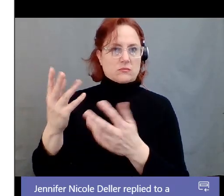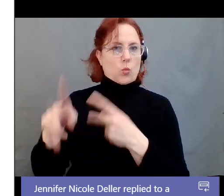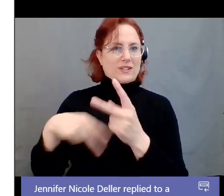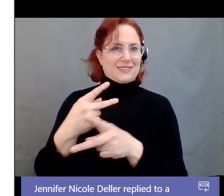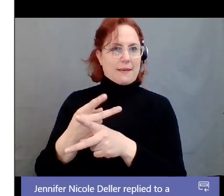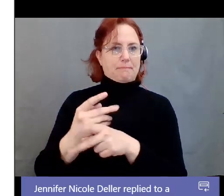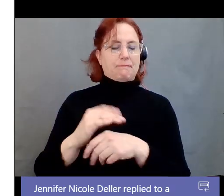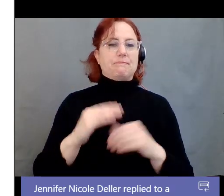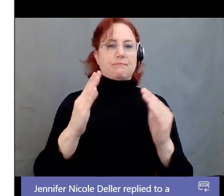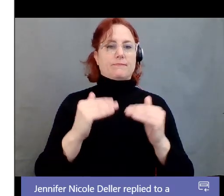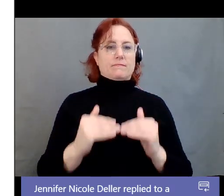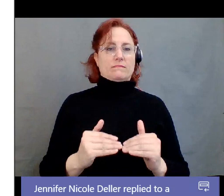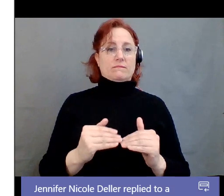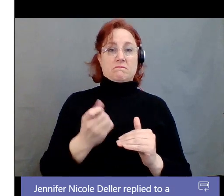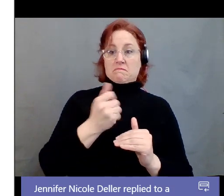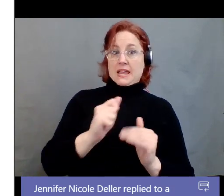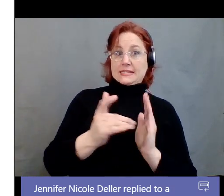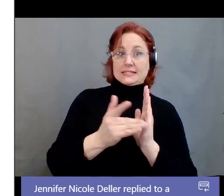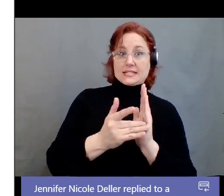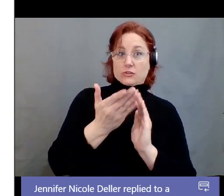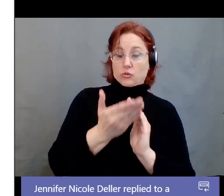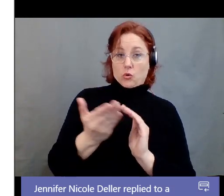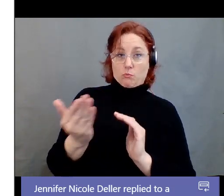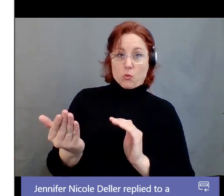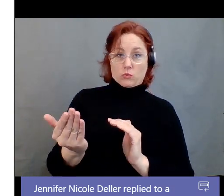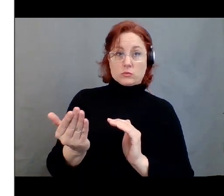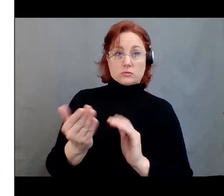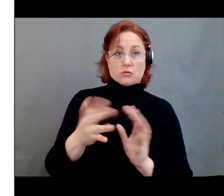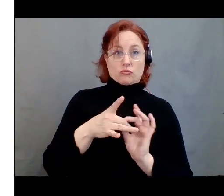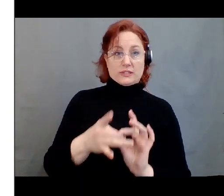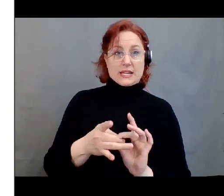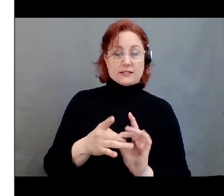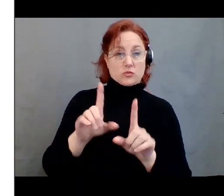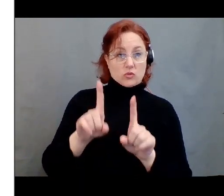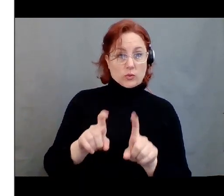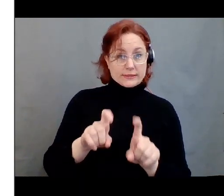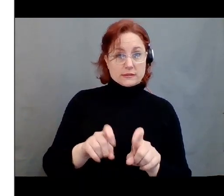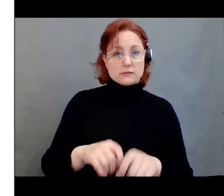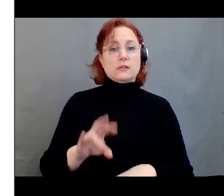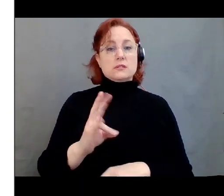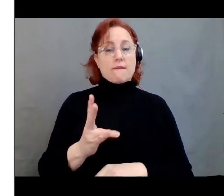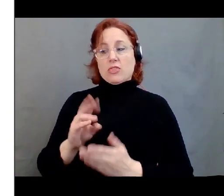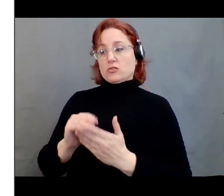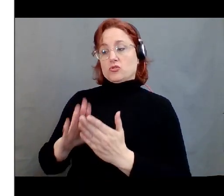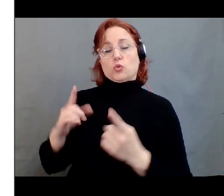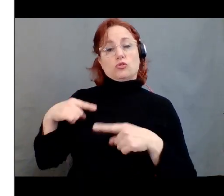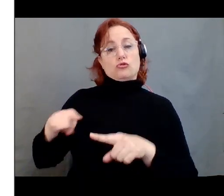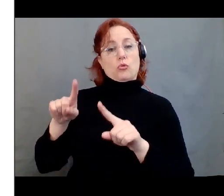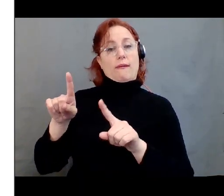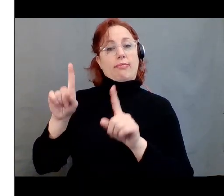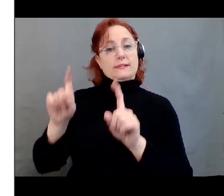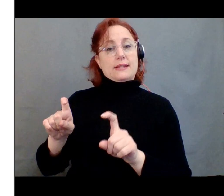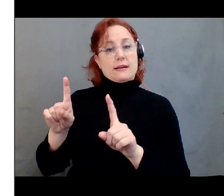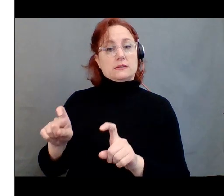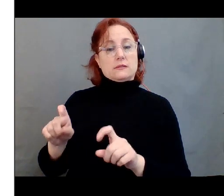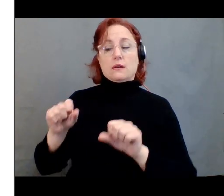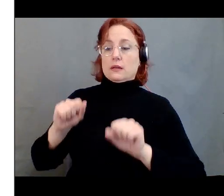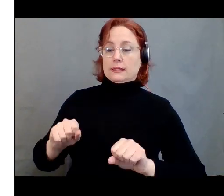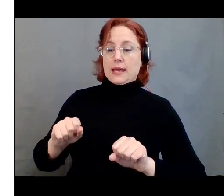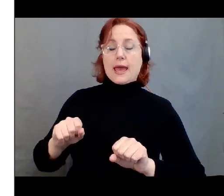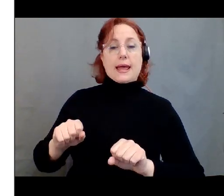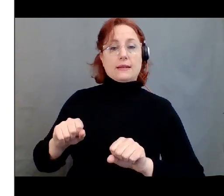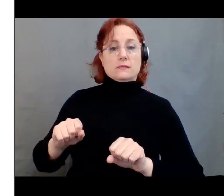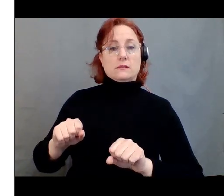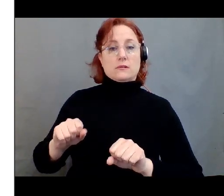6. Technical components of the exam or quiz if applicable. 7. What can and cannot be used during the exam